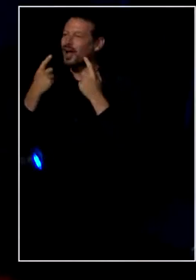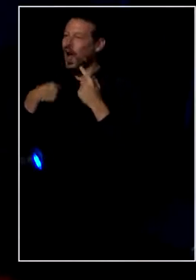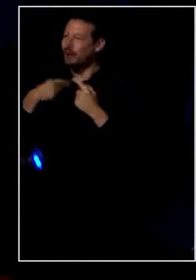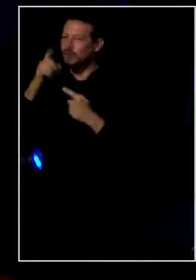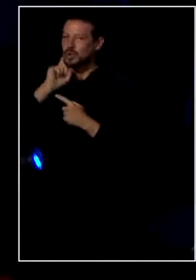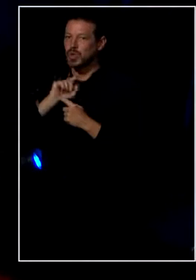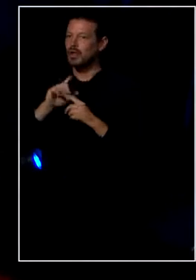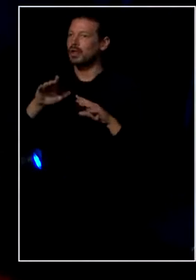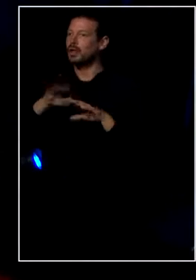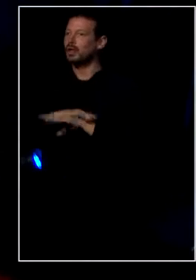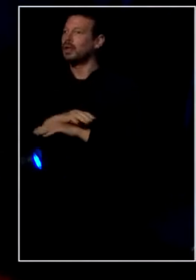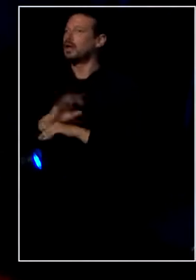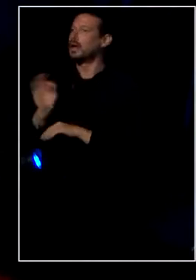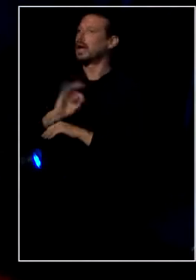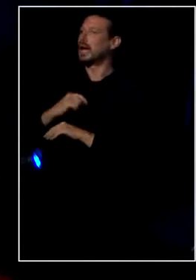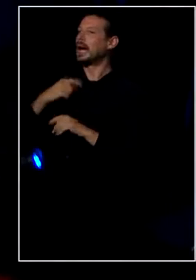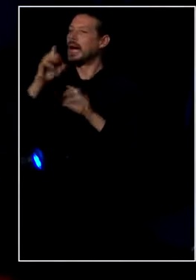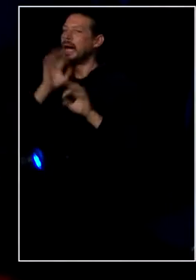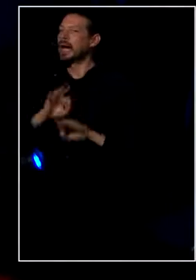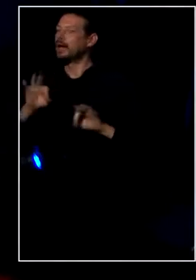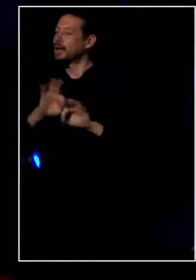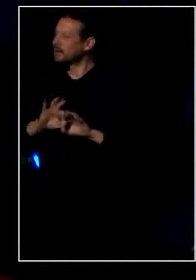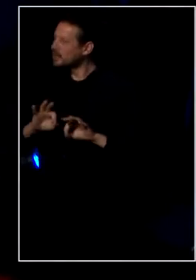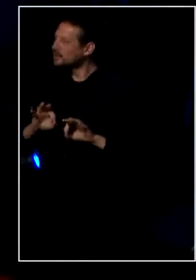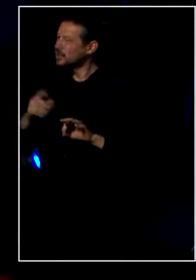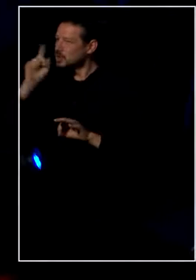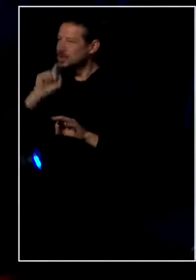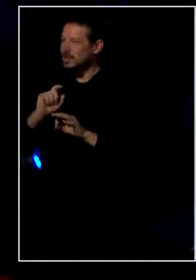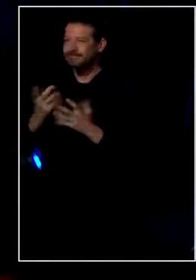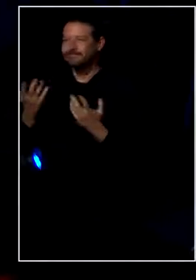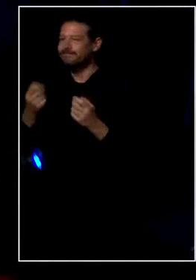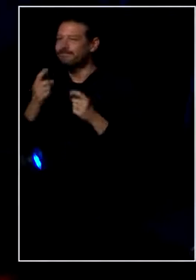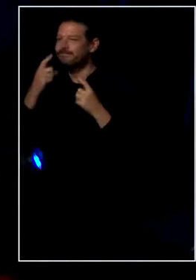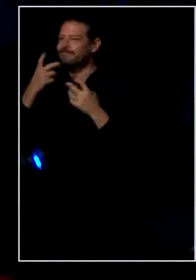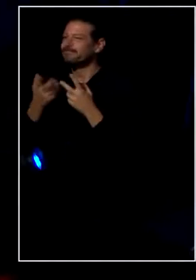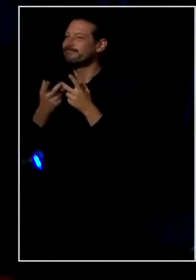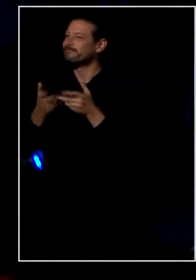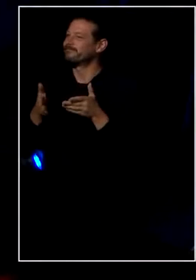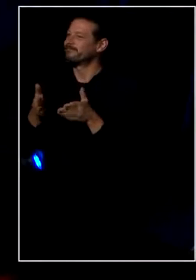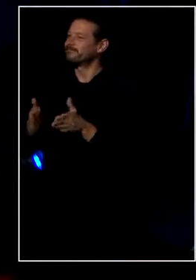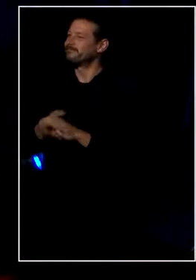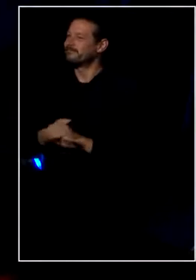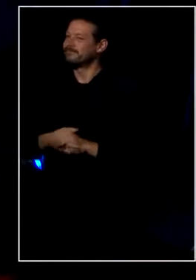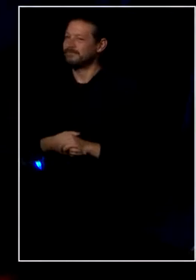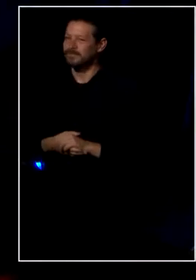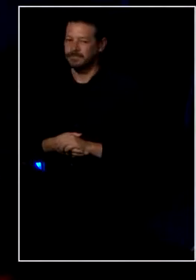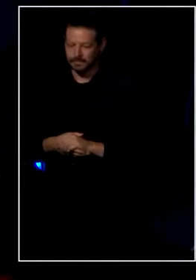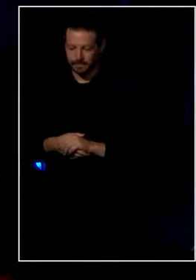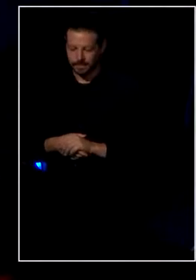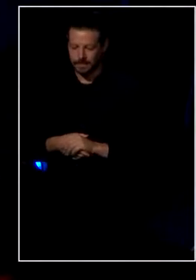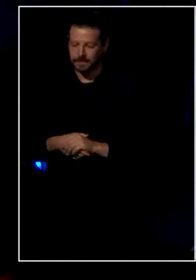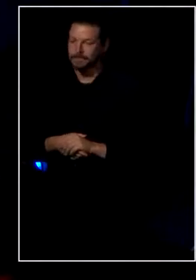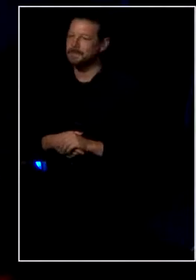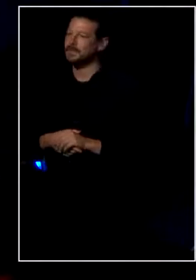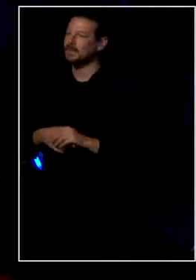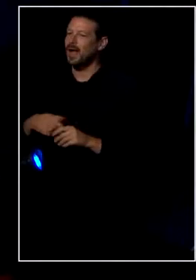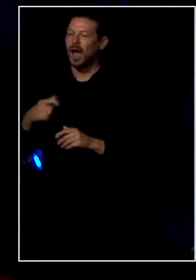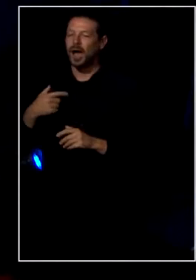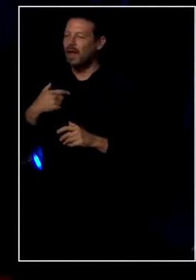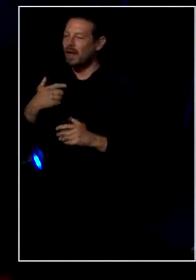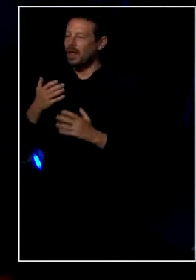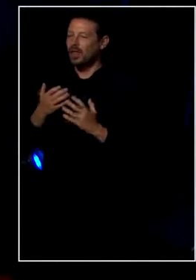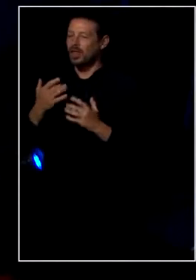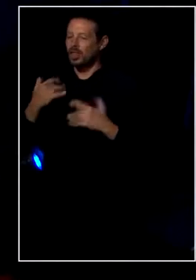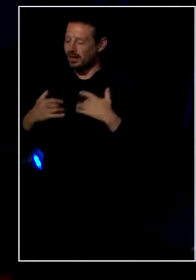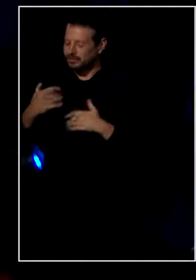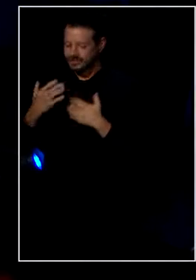up. And so I was always trying to make up for it. And I got sick of doing that finally, and so I was